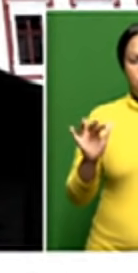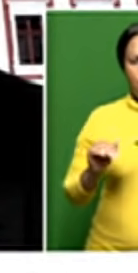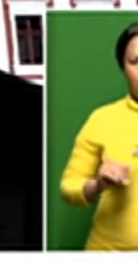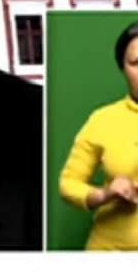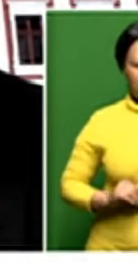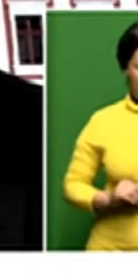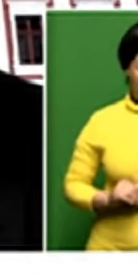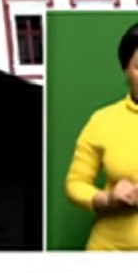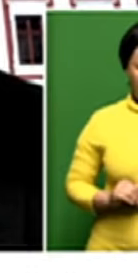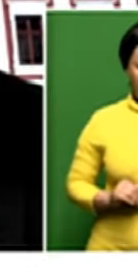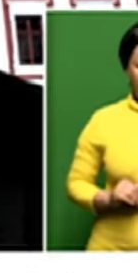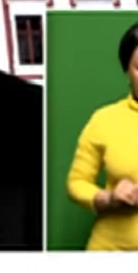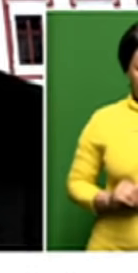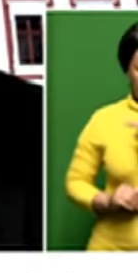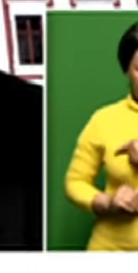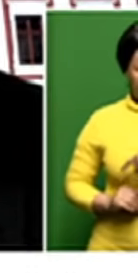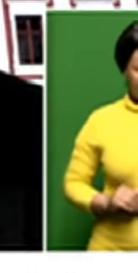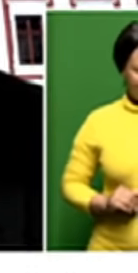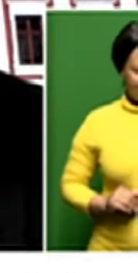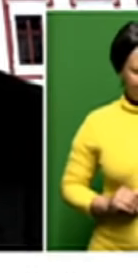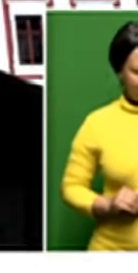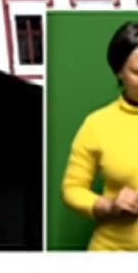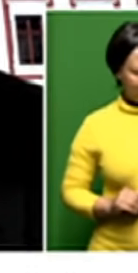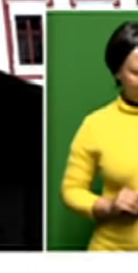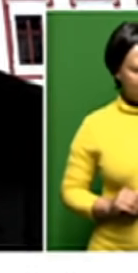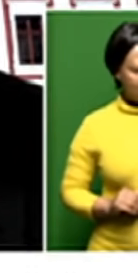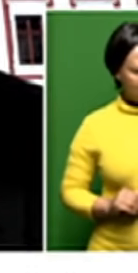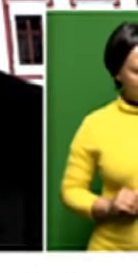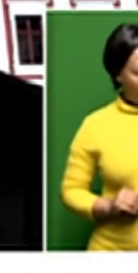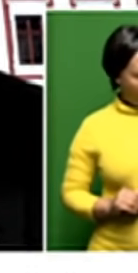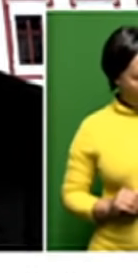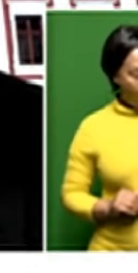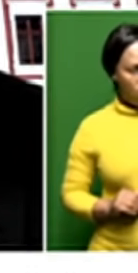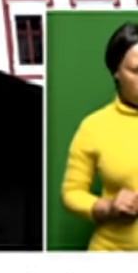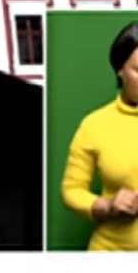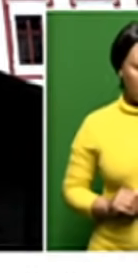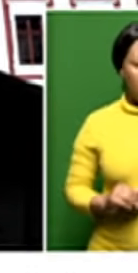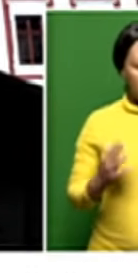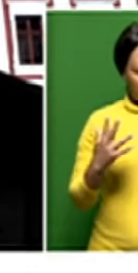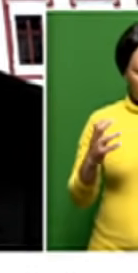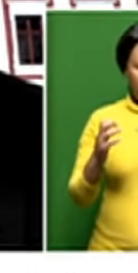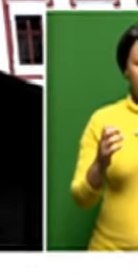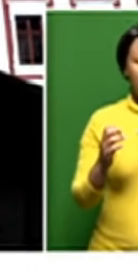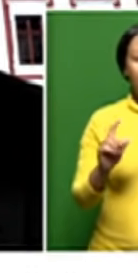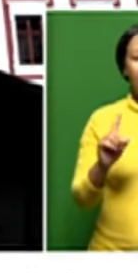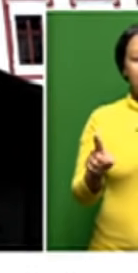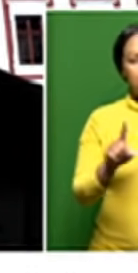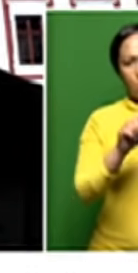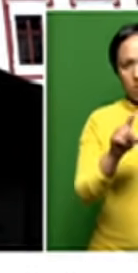to know this as well, will President Cyril Ramaphosa also be called to appear before Parliament to answer questions?